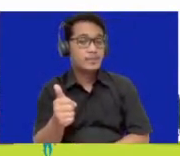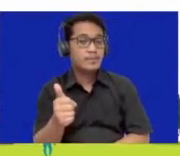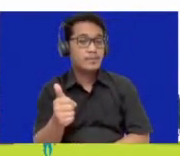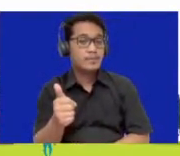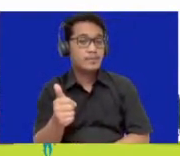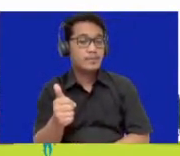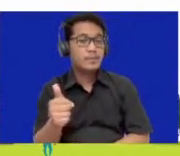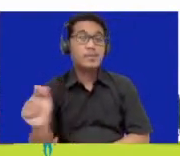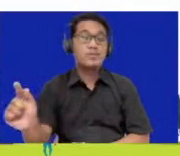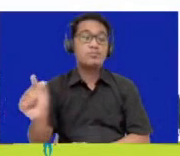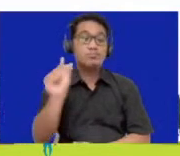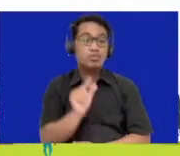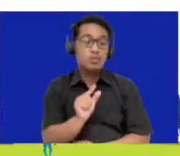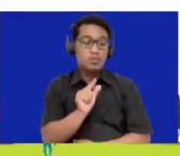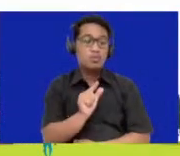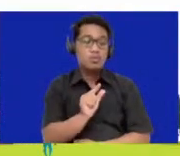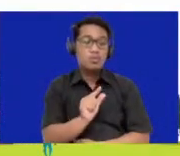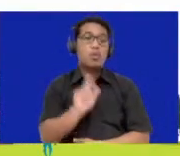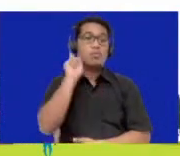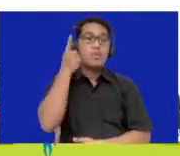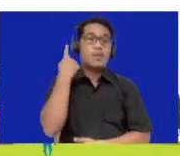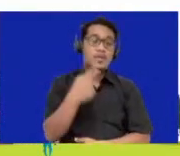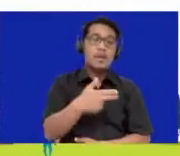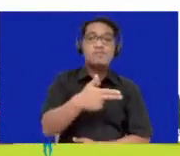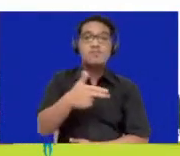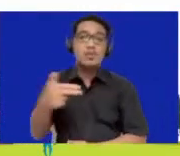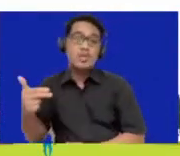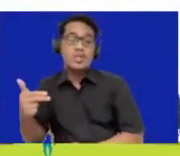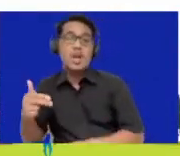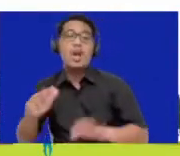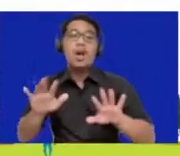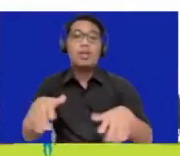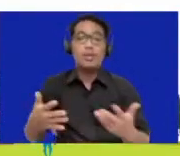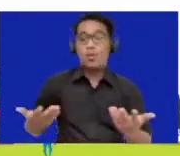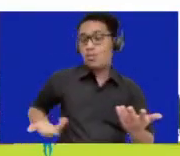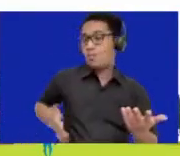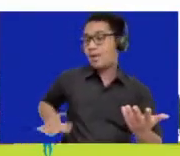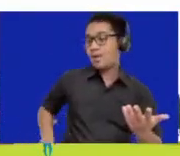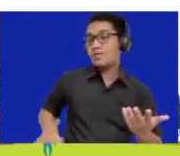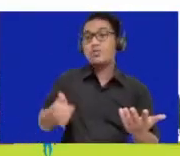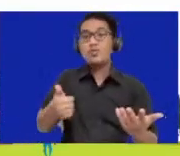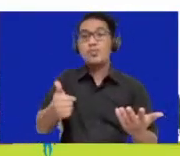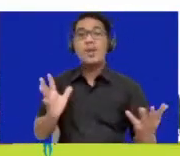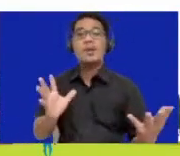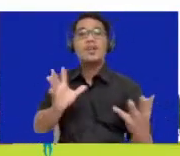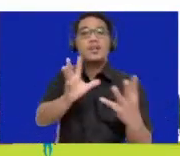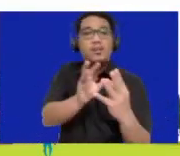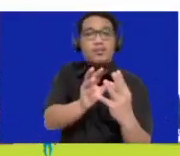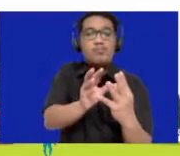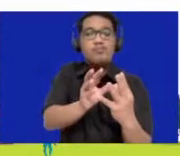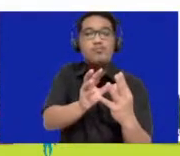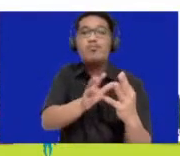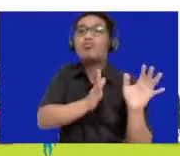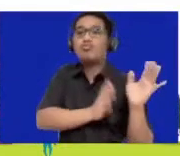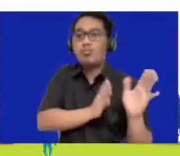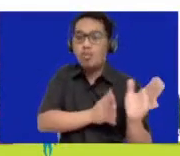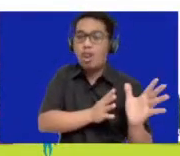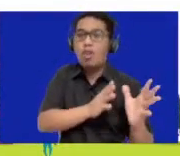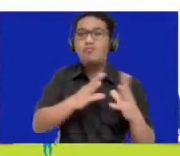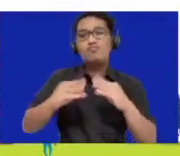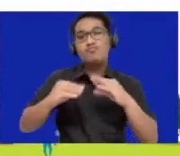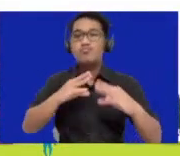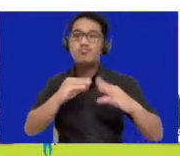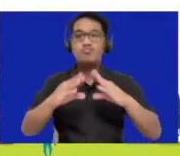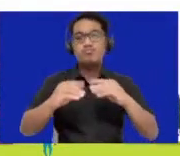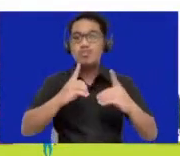to discuss about their approaches, I could only think that this is a great idea. Not only because, having